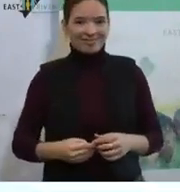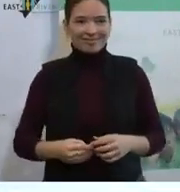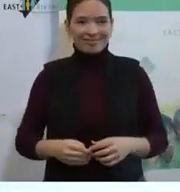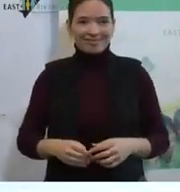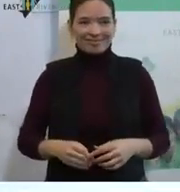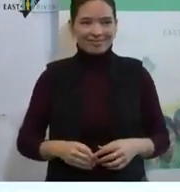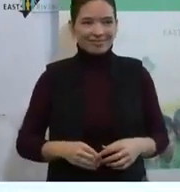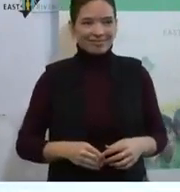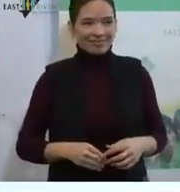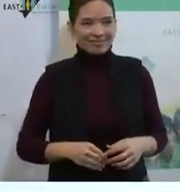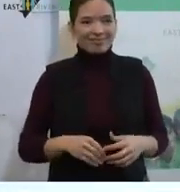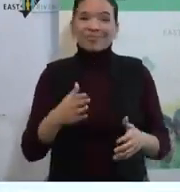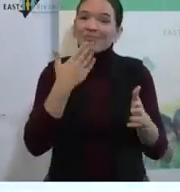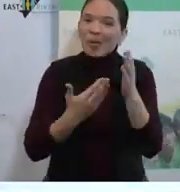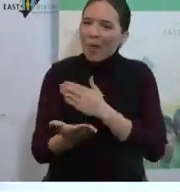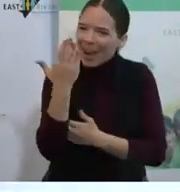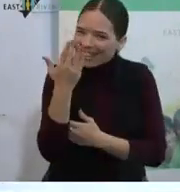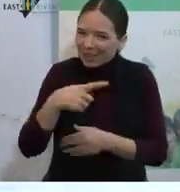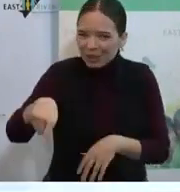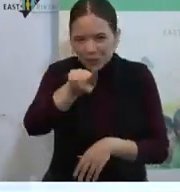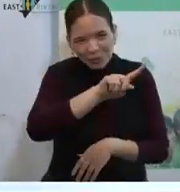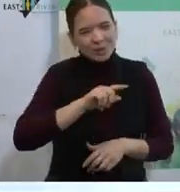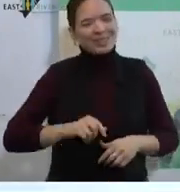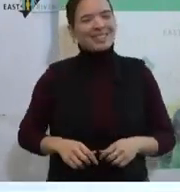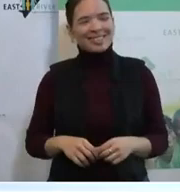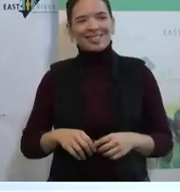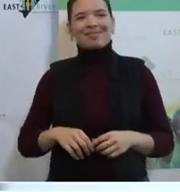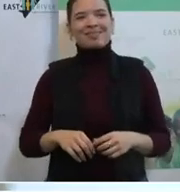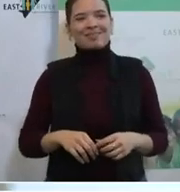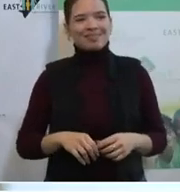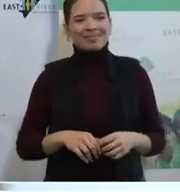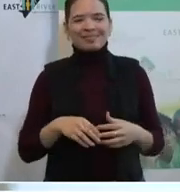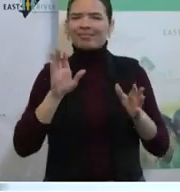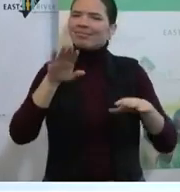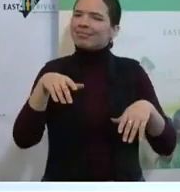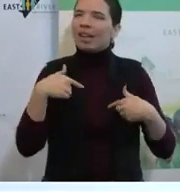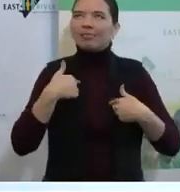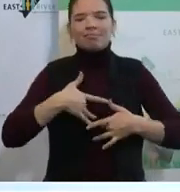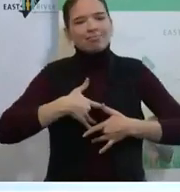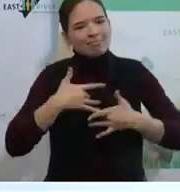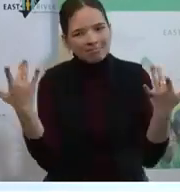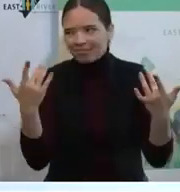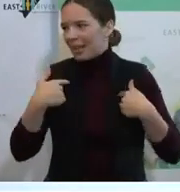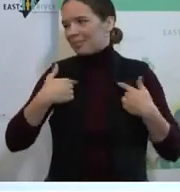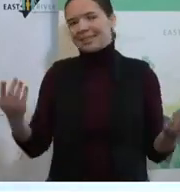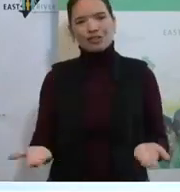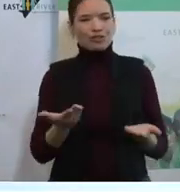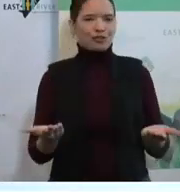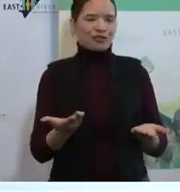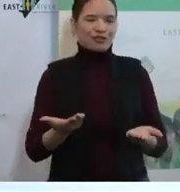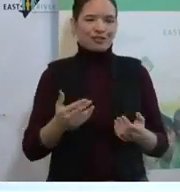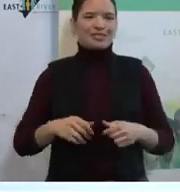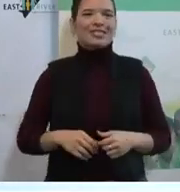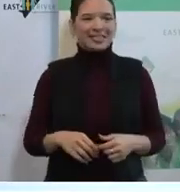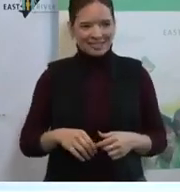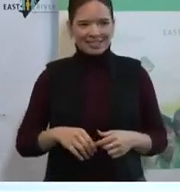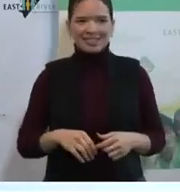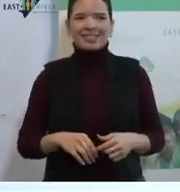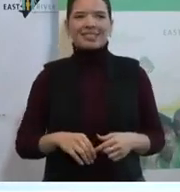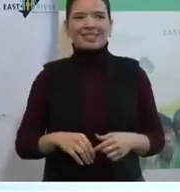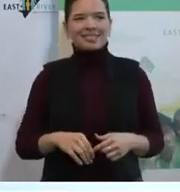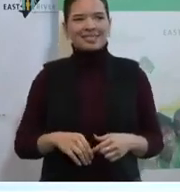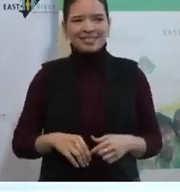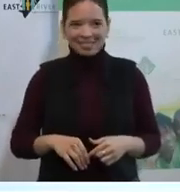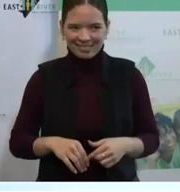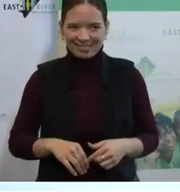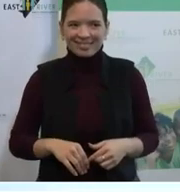Well, good morning, everyone. I'm really delighted to be here. And I am very